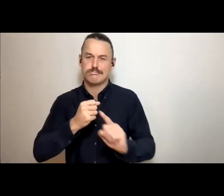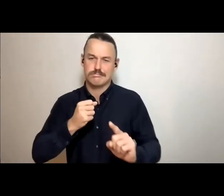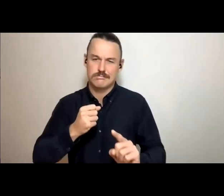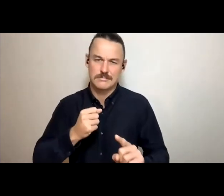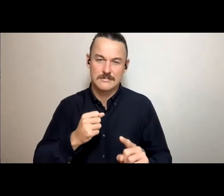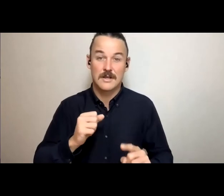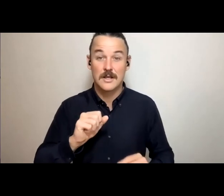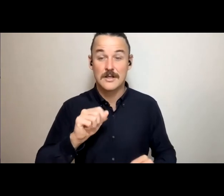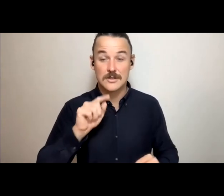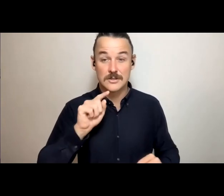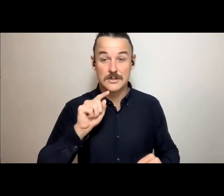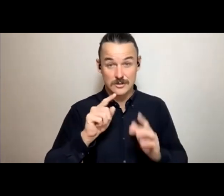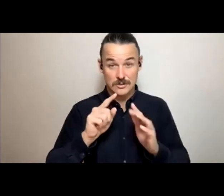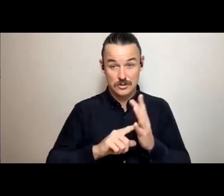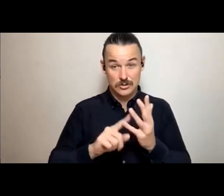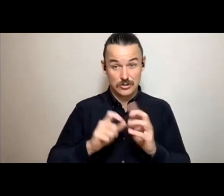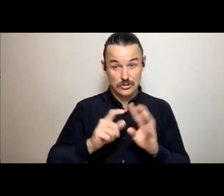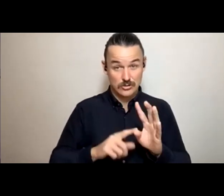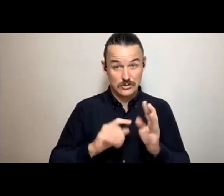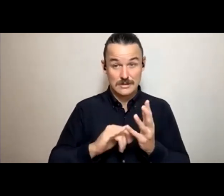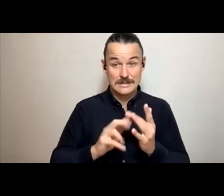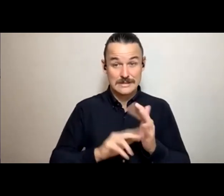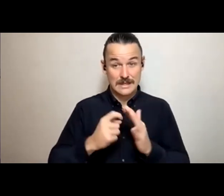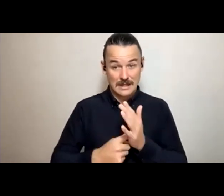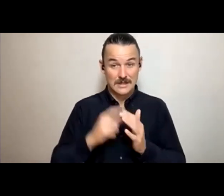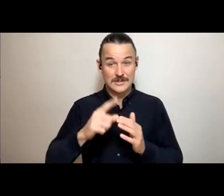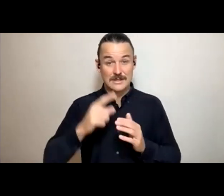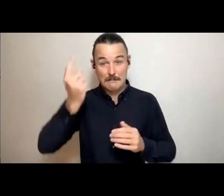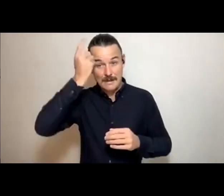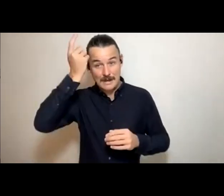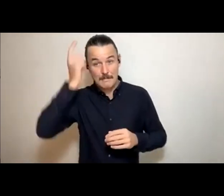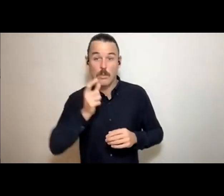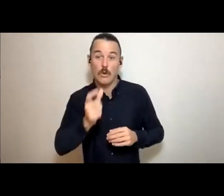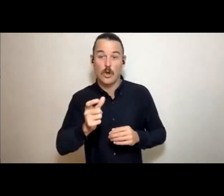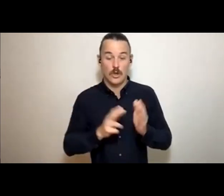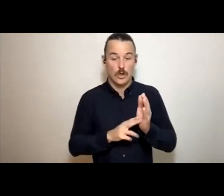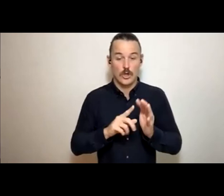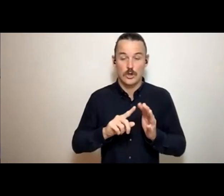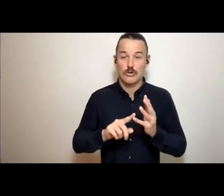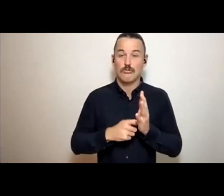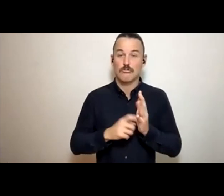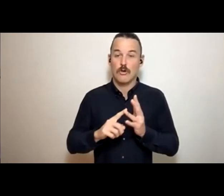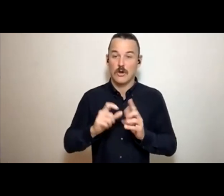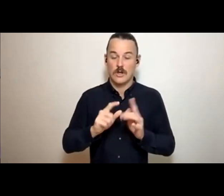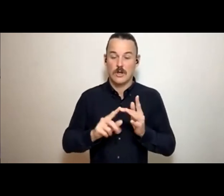term neurodiversity in her 1998 sociology disability studies thesis,